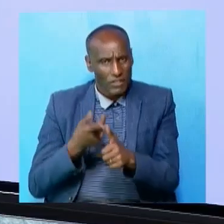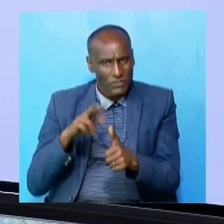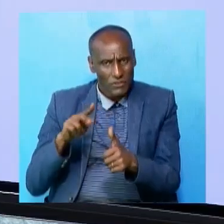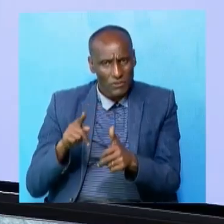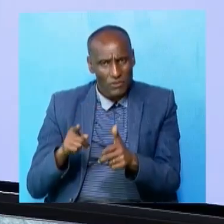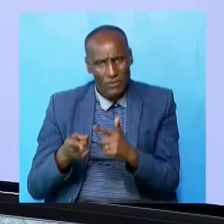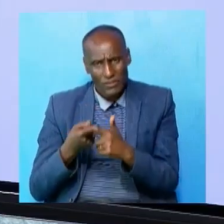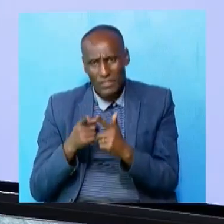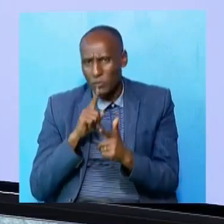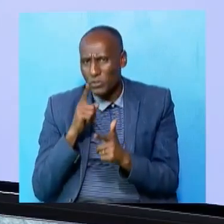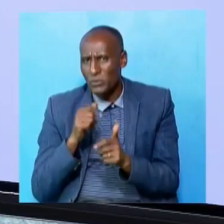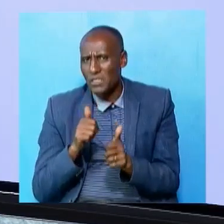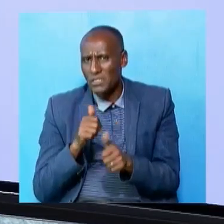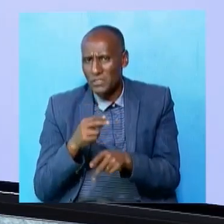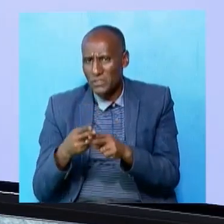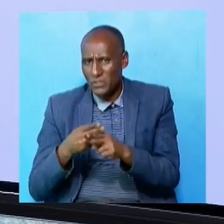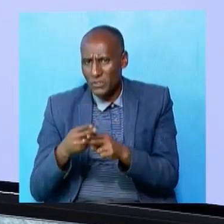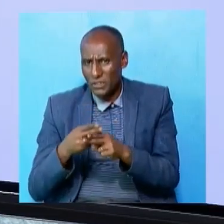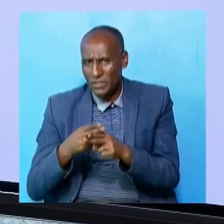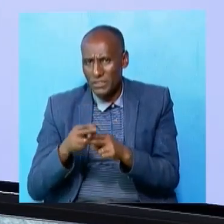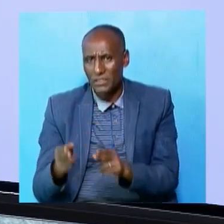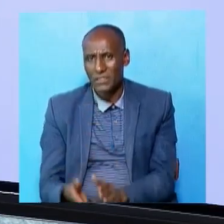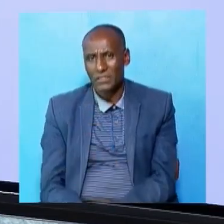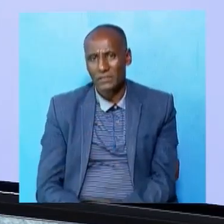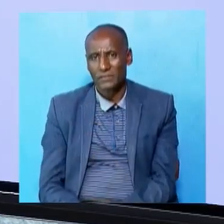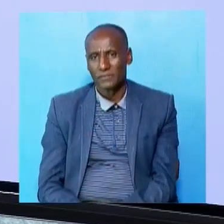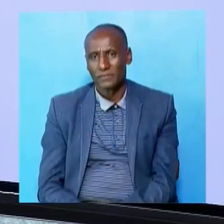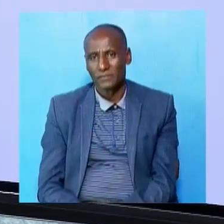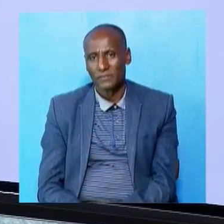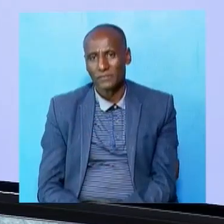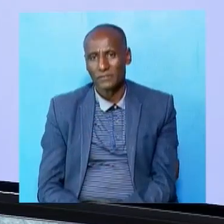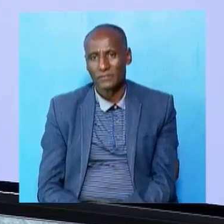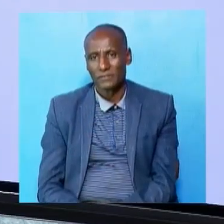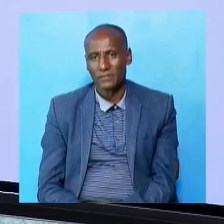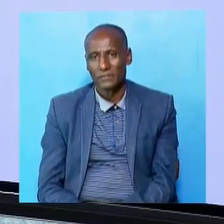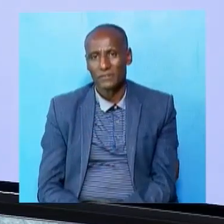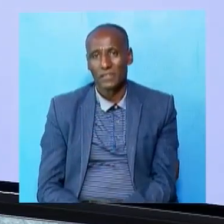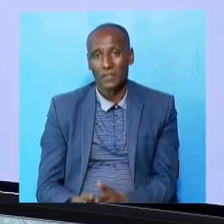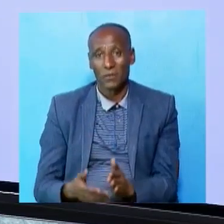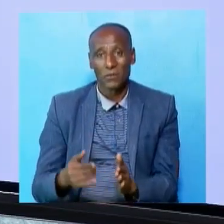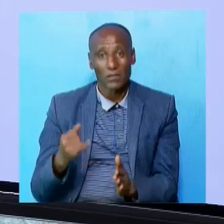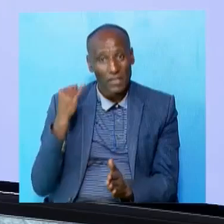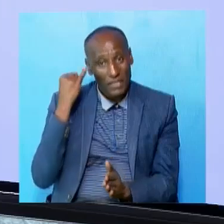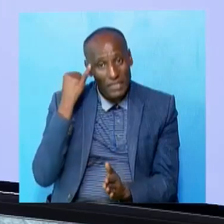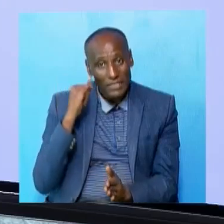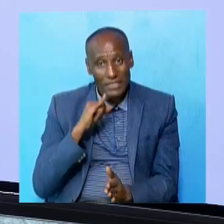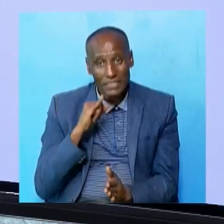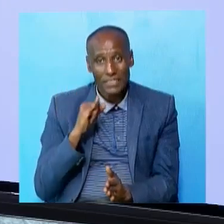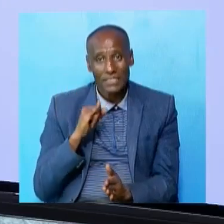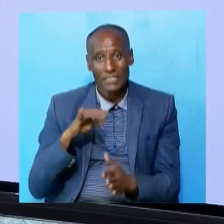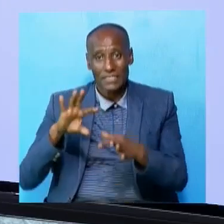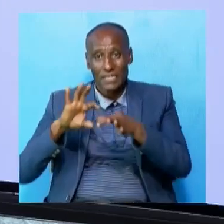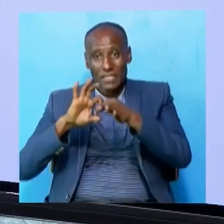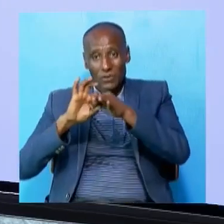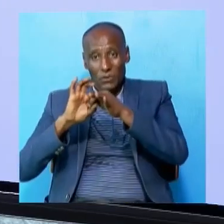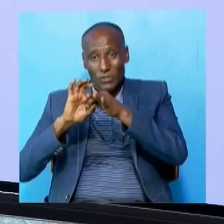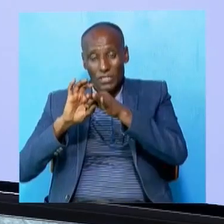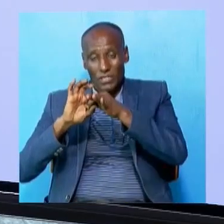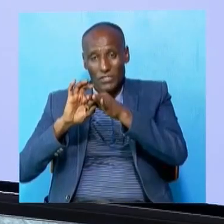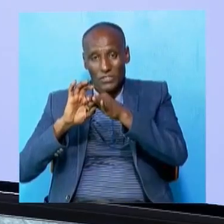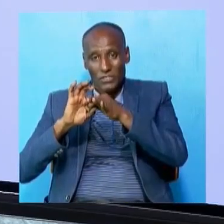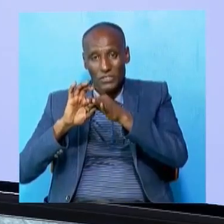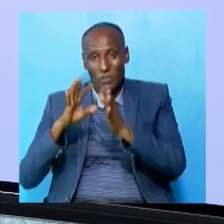one? We have a clue now. In this sentence, our clue is what? This conjunction while.